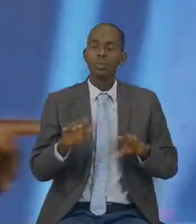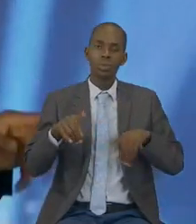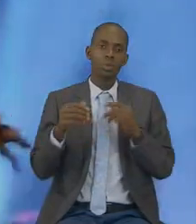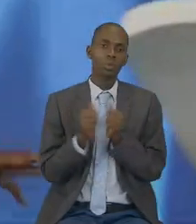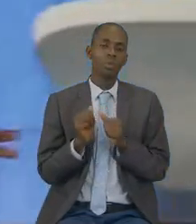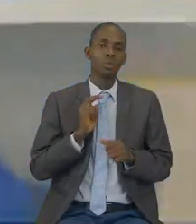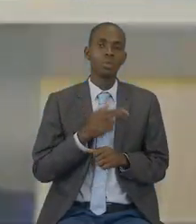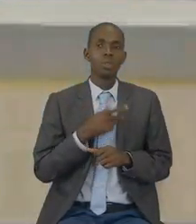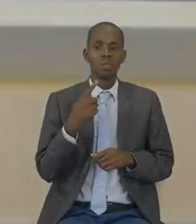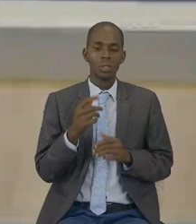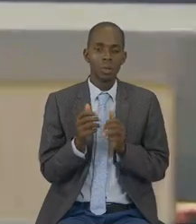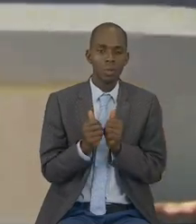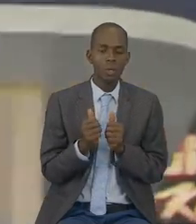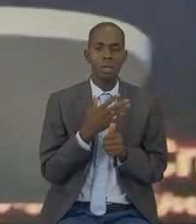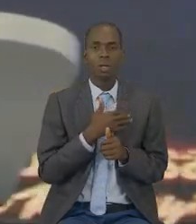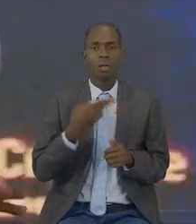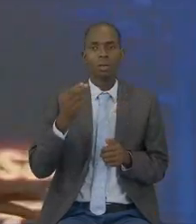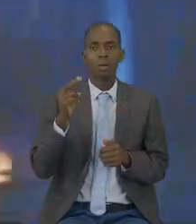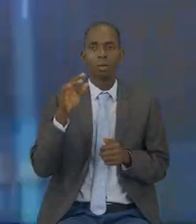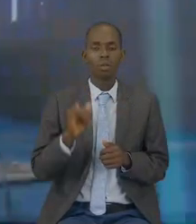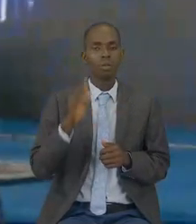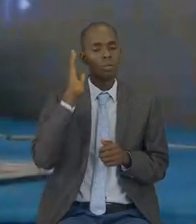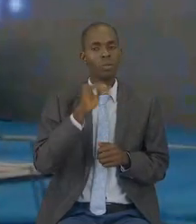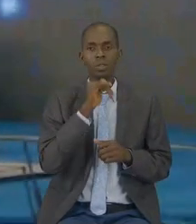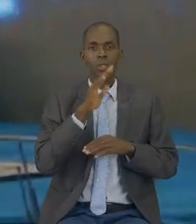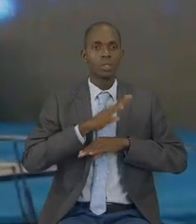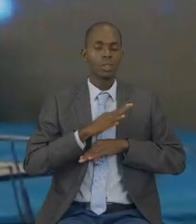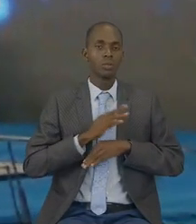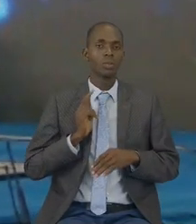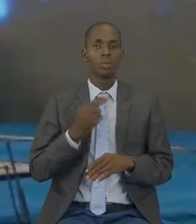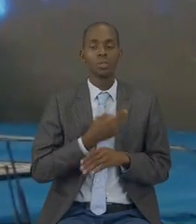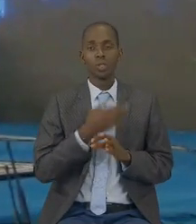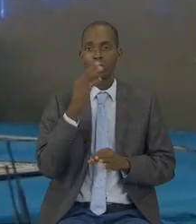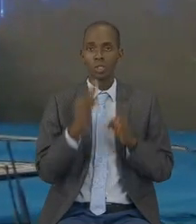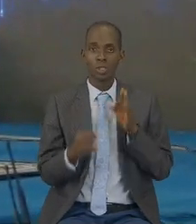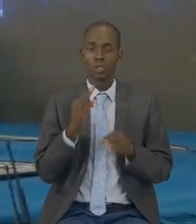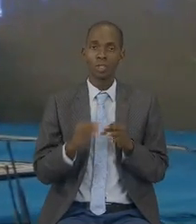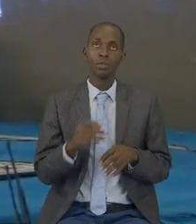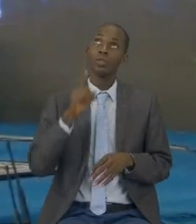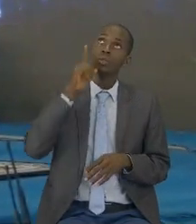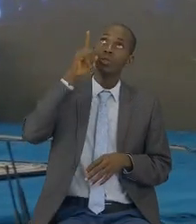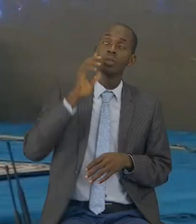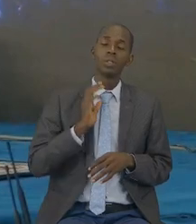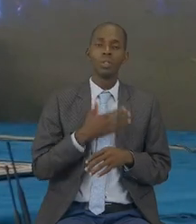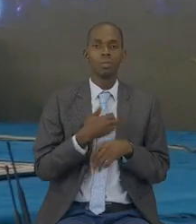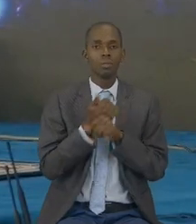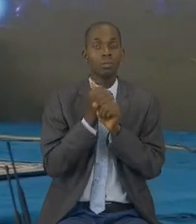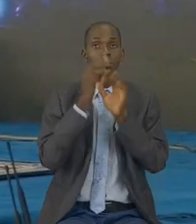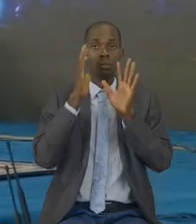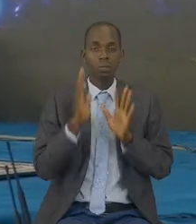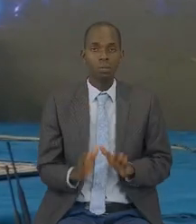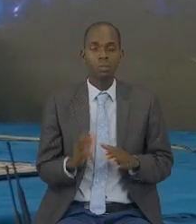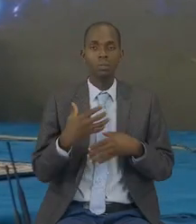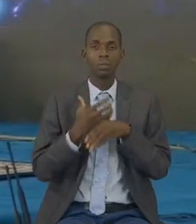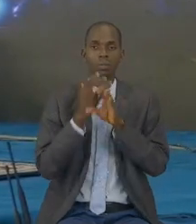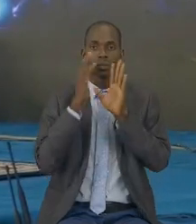The milk and the honey will not satisfy us if you, our Maker, our Creator, if you do